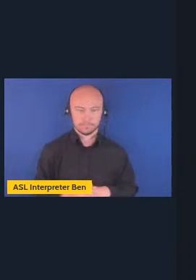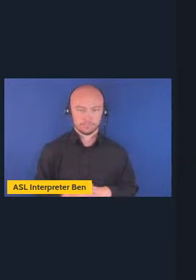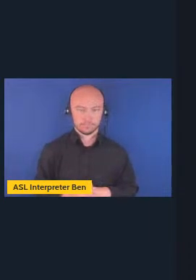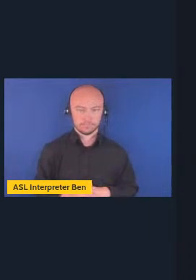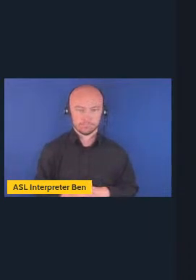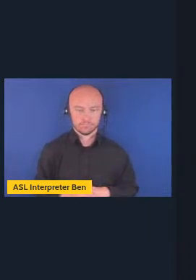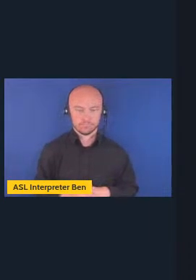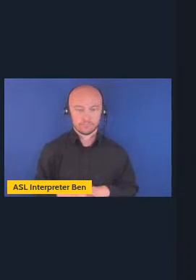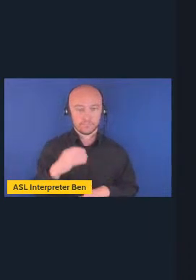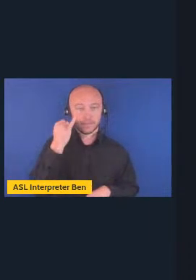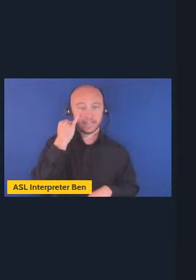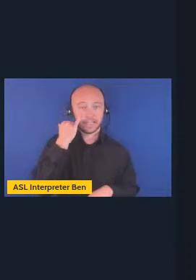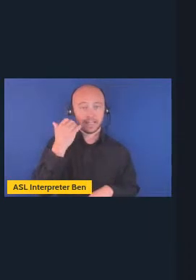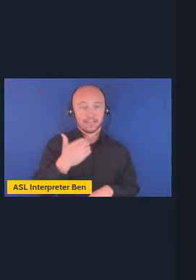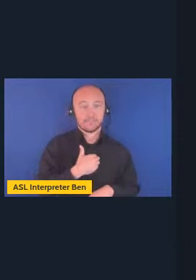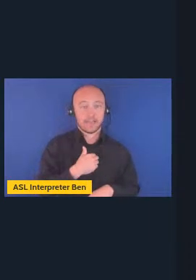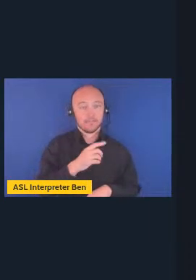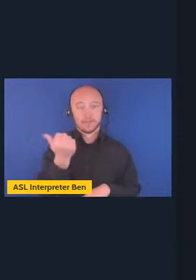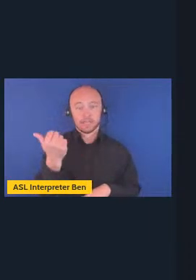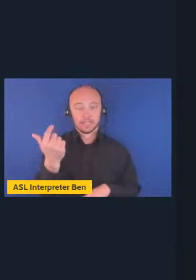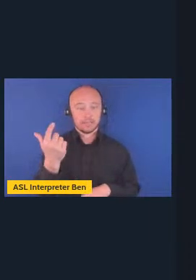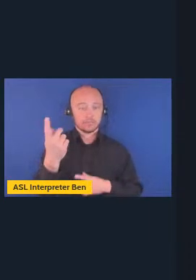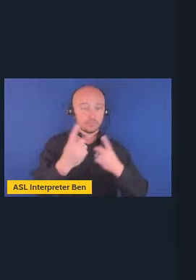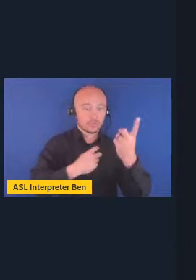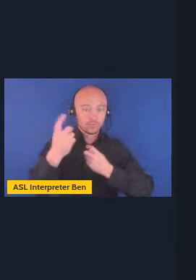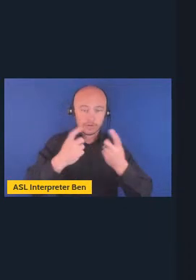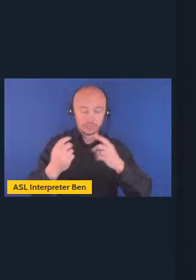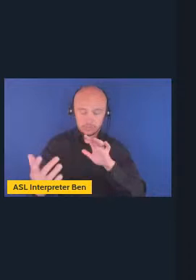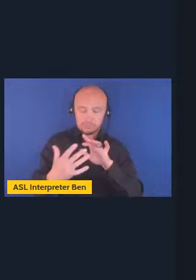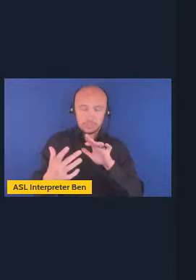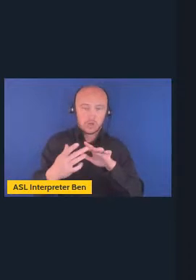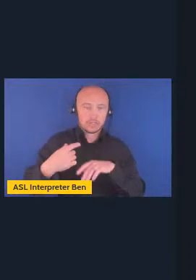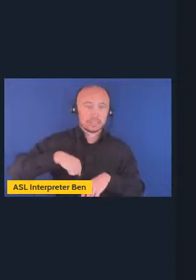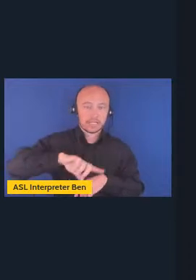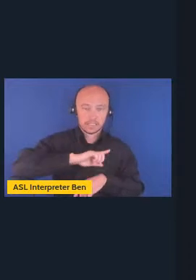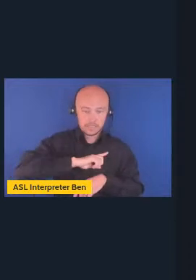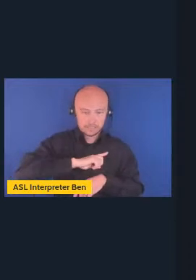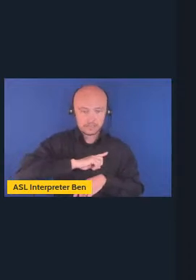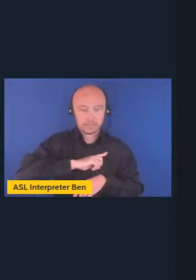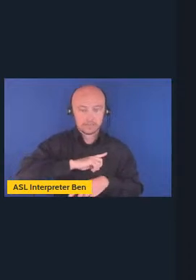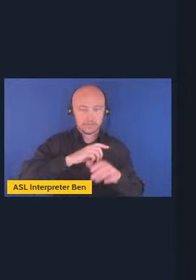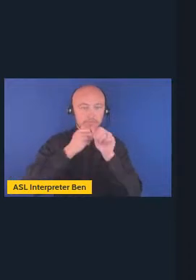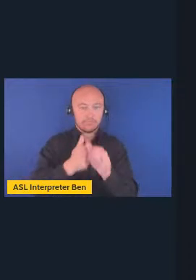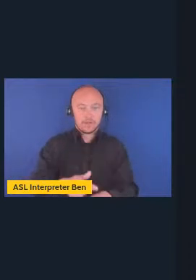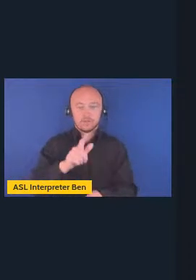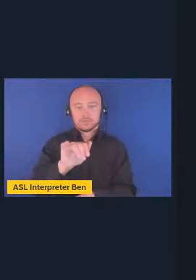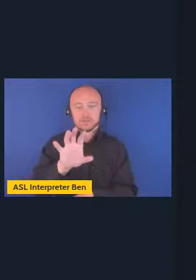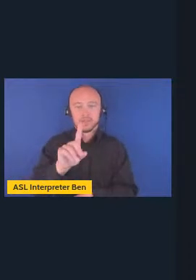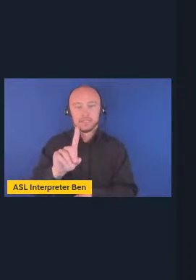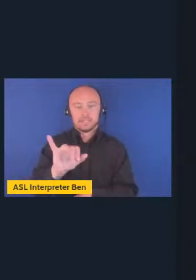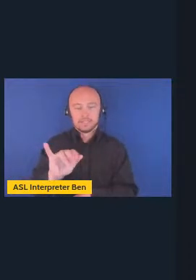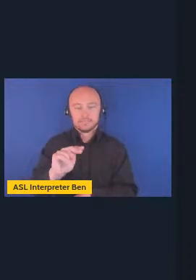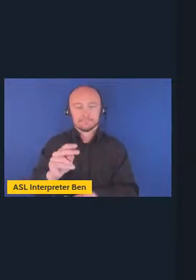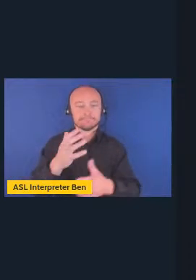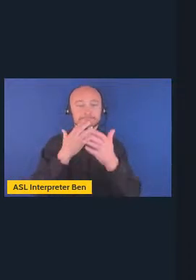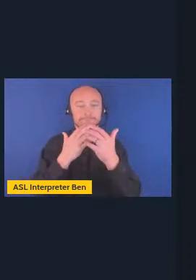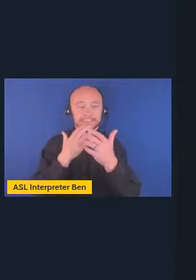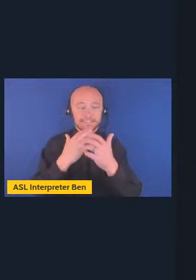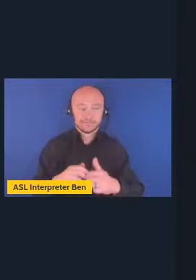If you have any queries, please reach out to us and follow us on LinkedIn. Thank you.